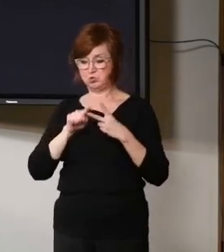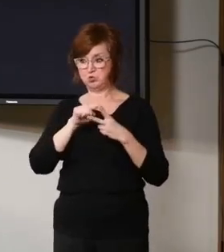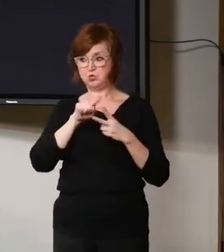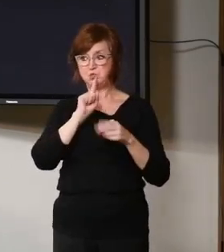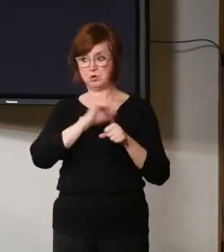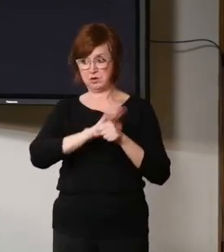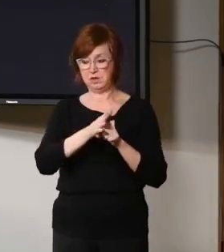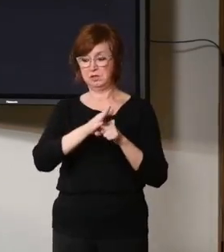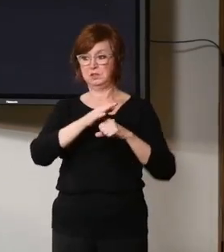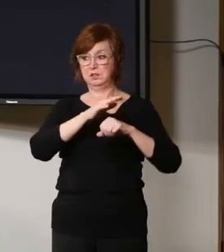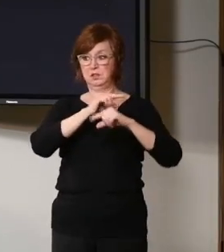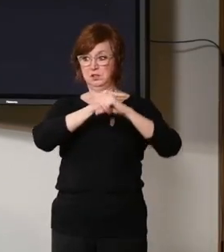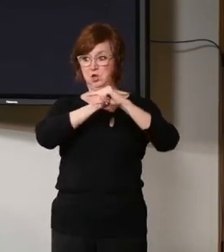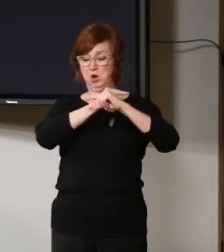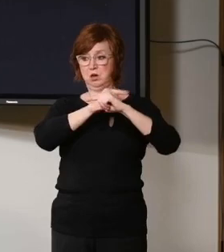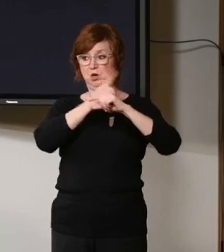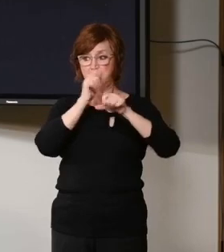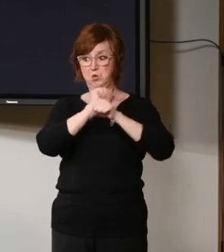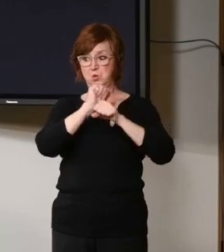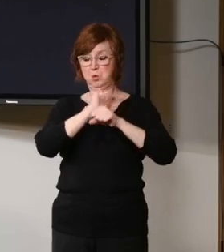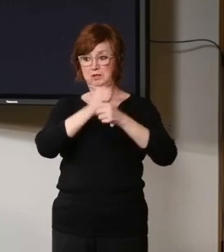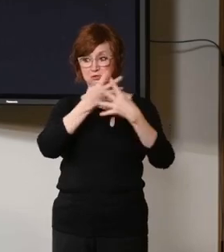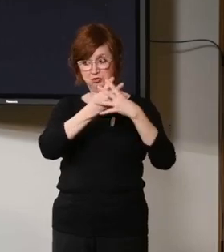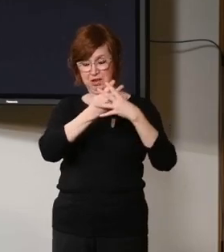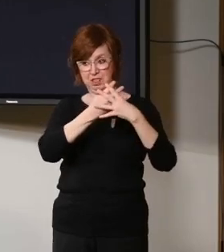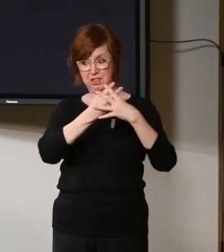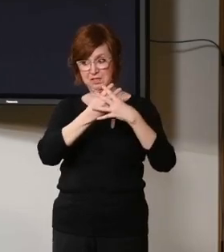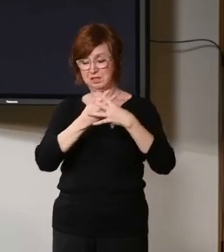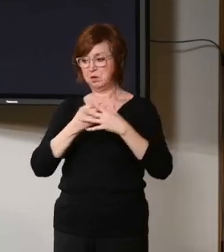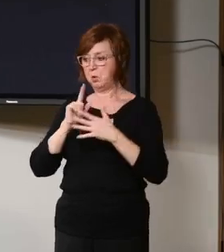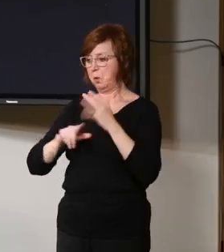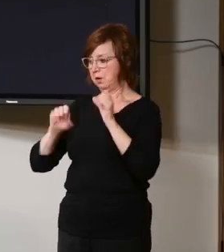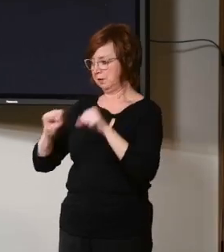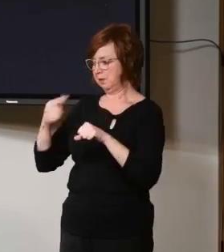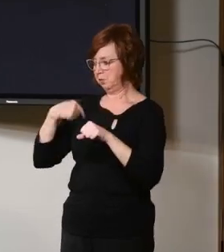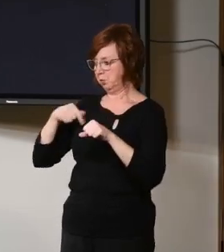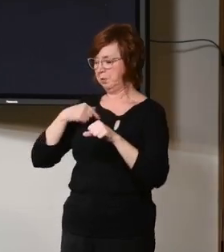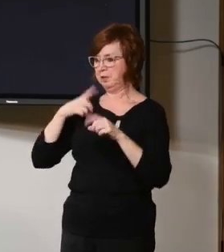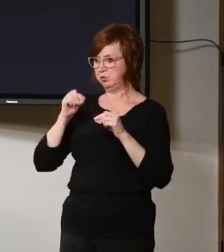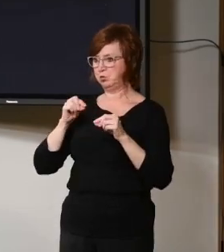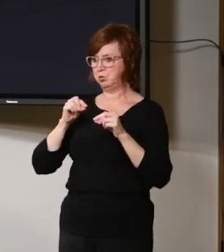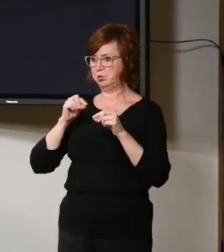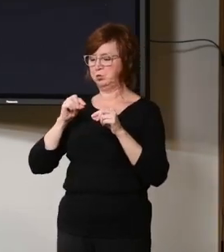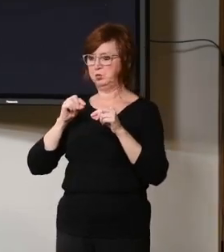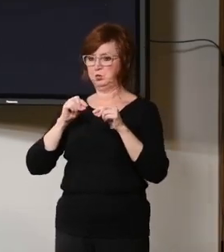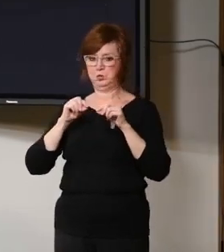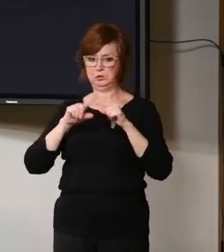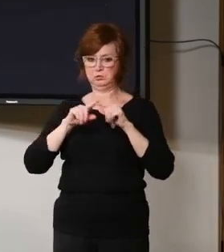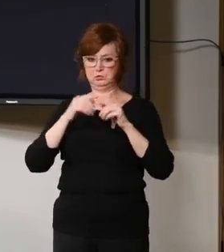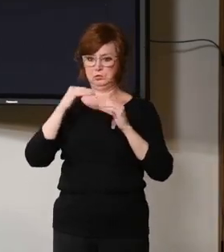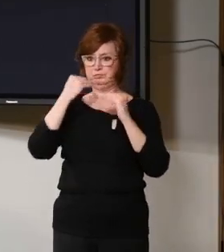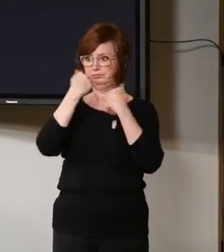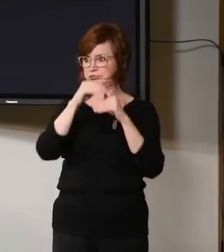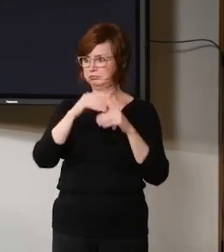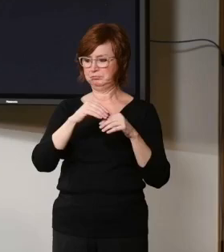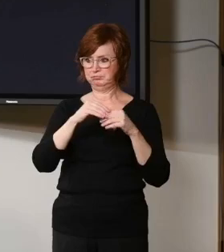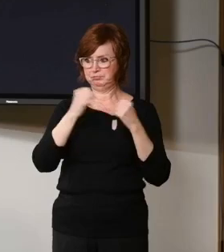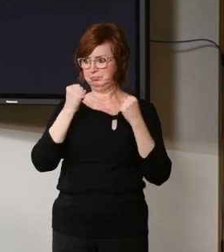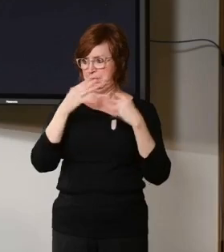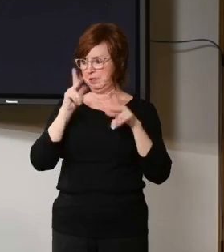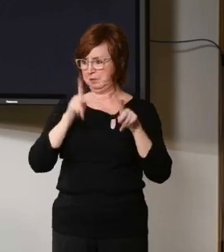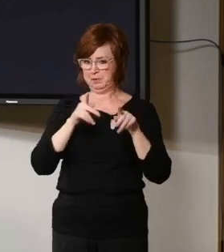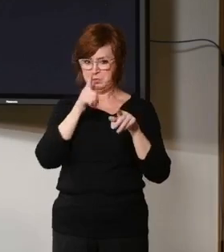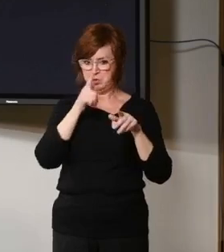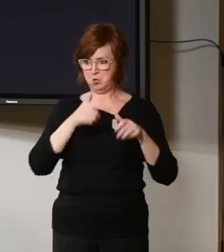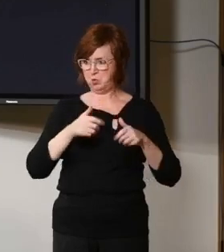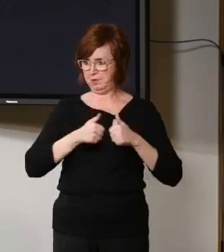to prevent any further spread of the virus within these, you know, enclosed facilities where there's a lot of people in one